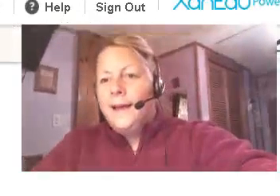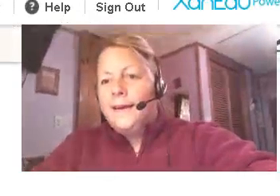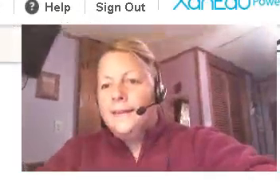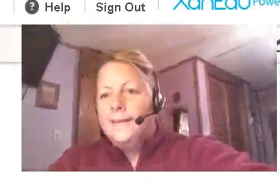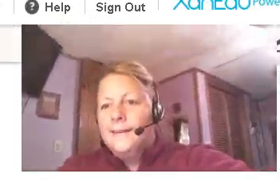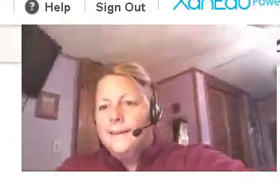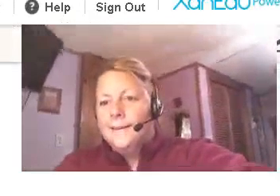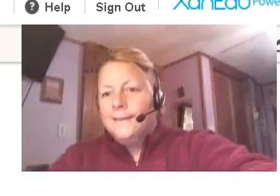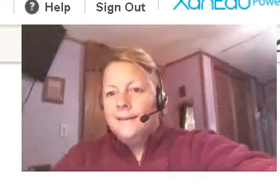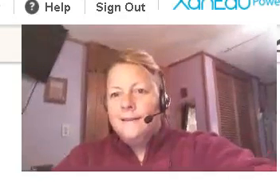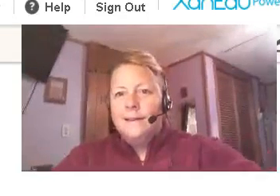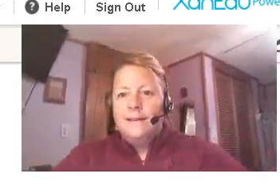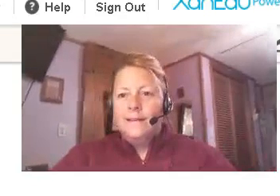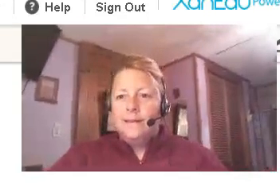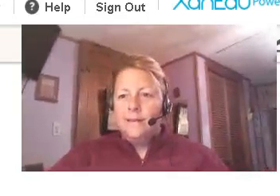Hi.